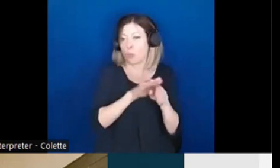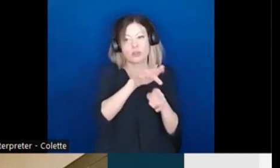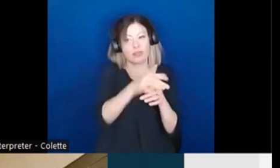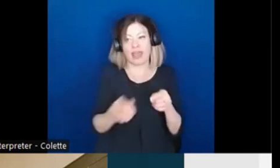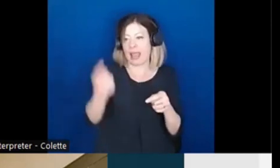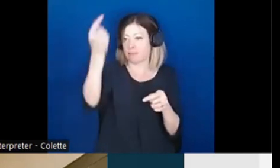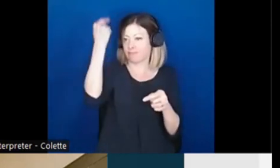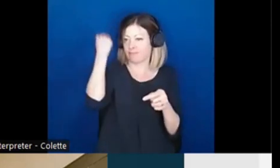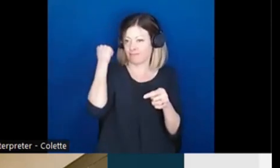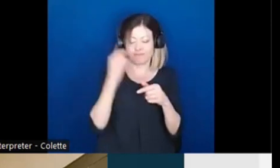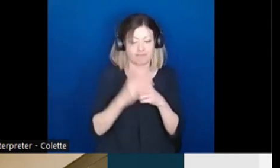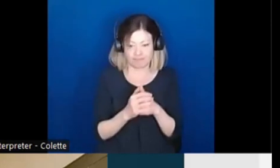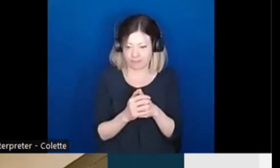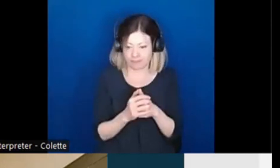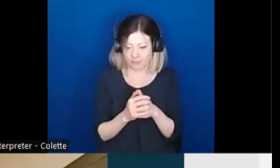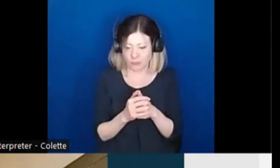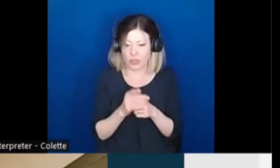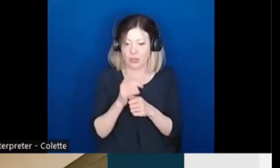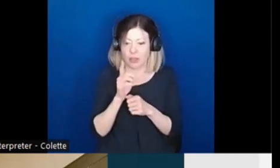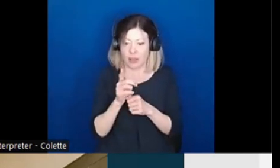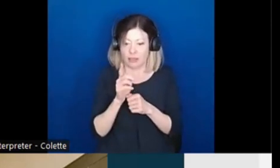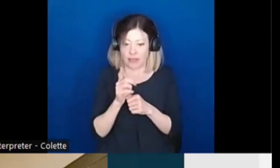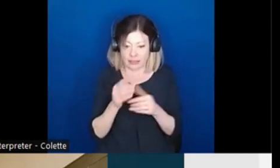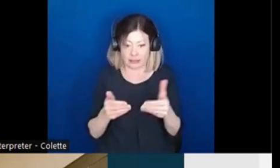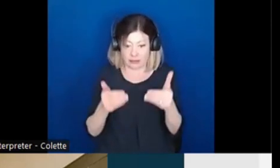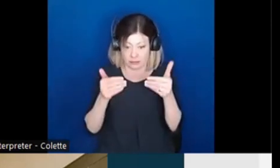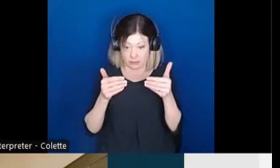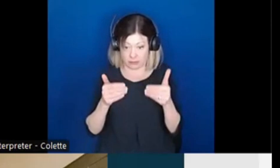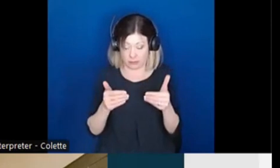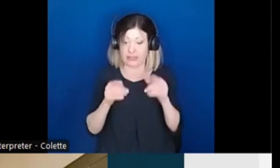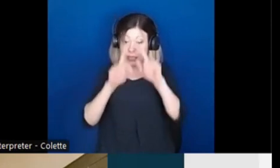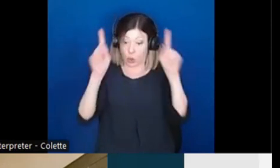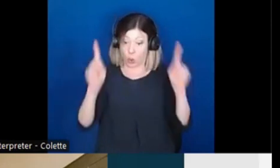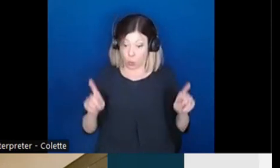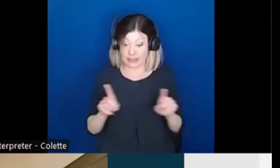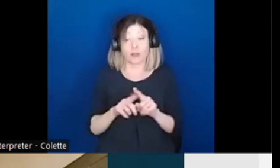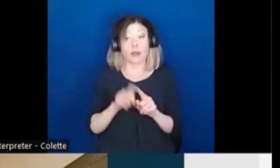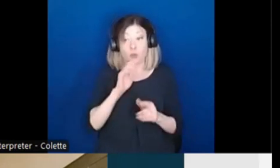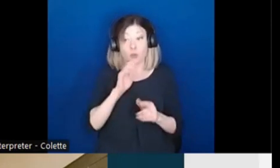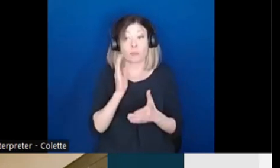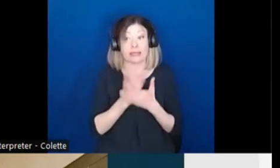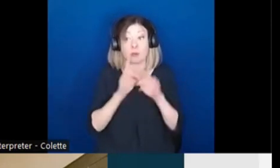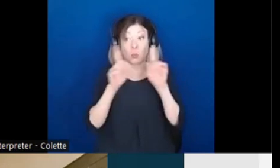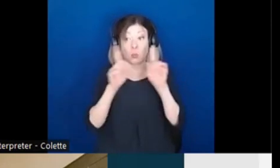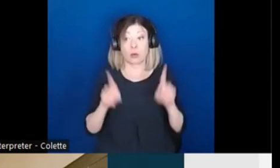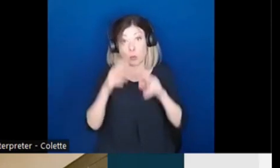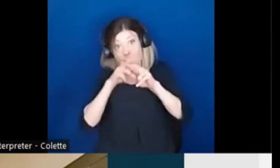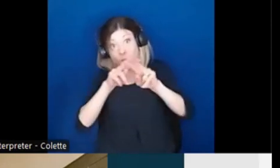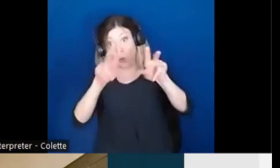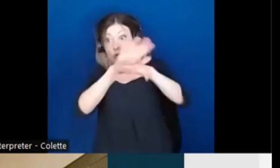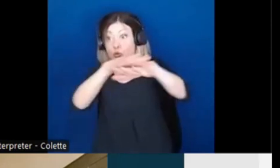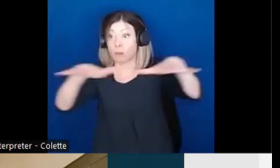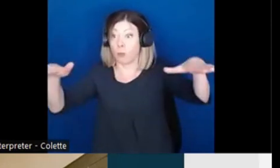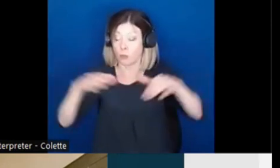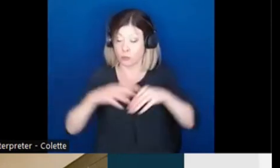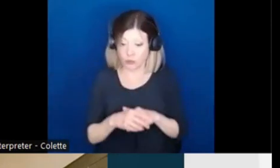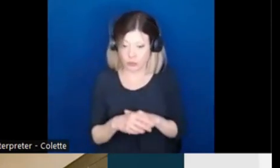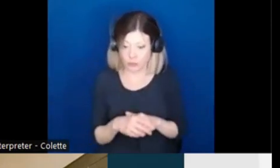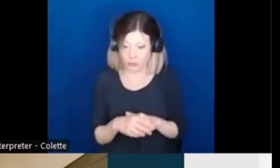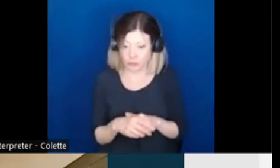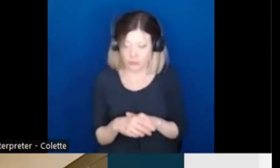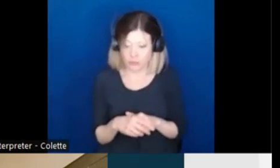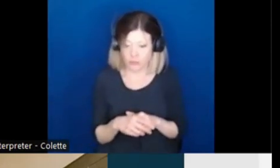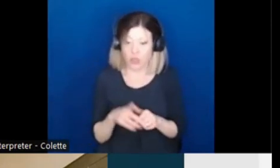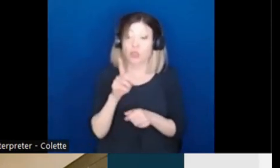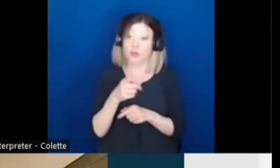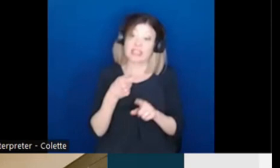fronted window. That would have been an actual window that I would have looked onto outside. So there would have been a back kitchen